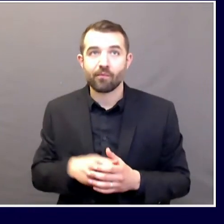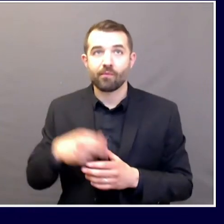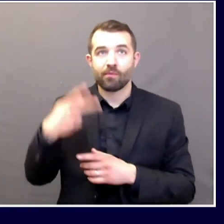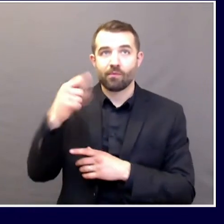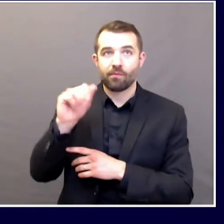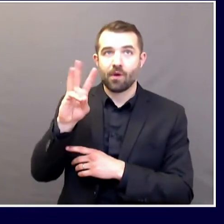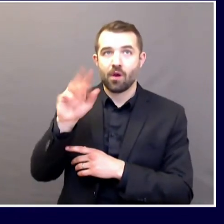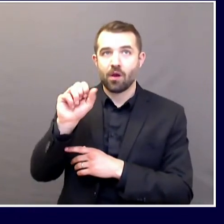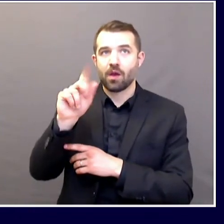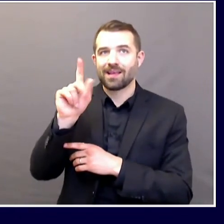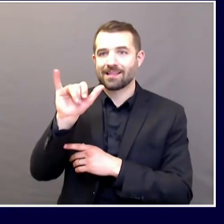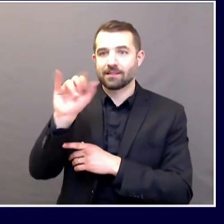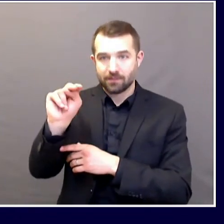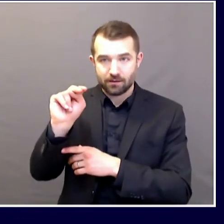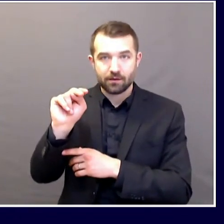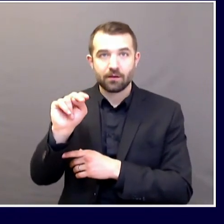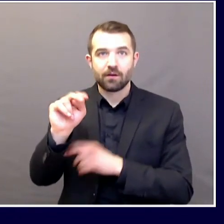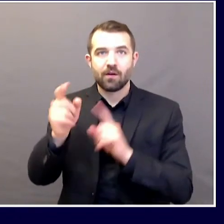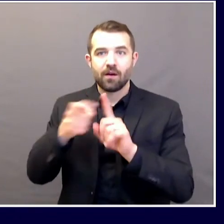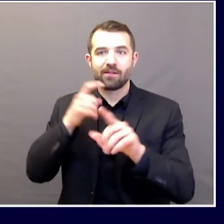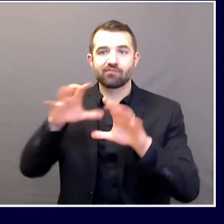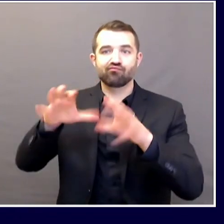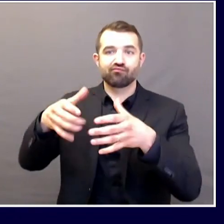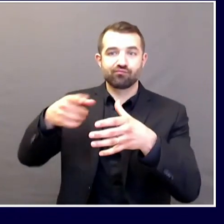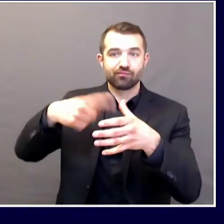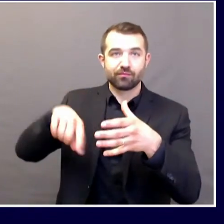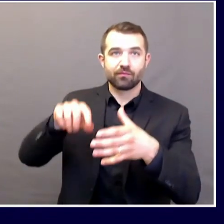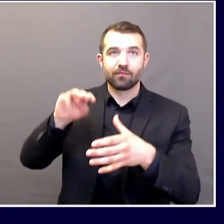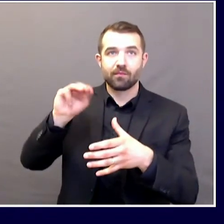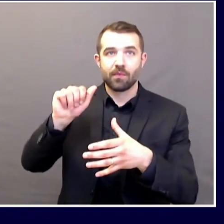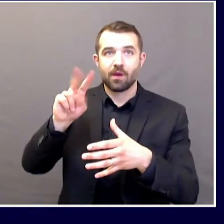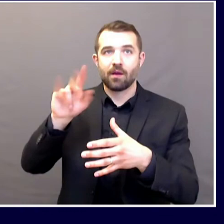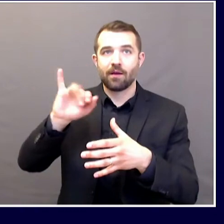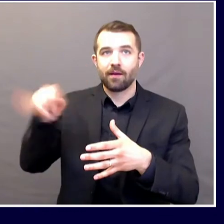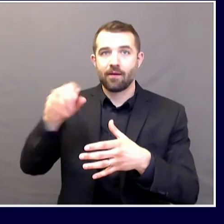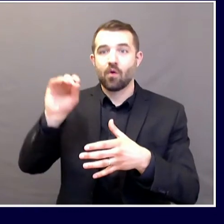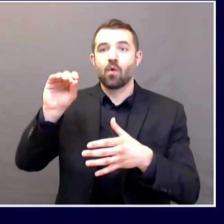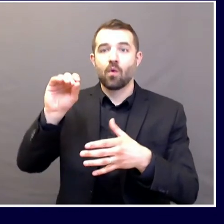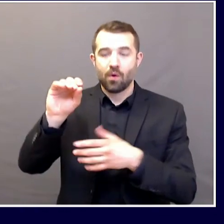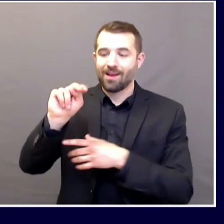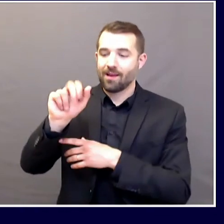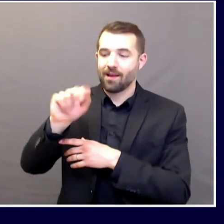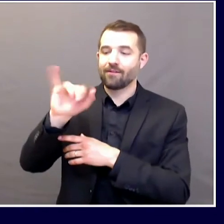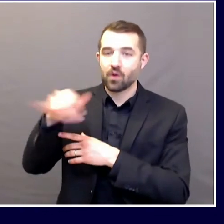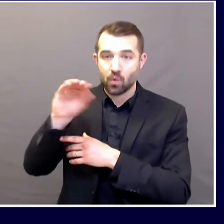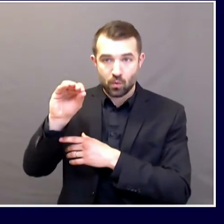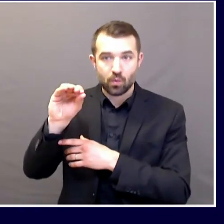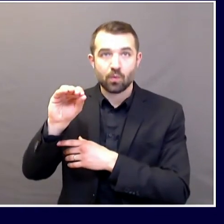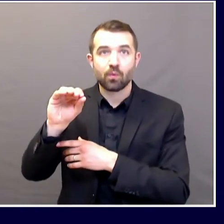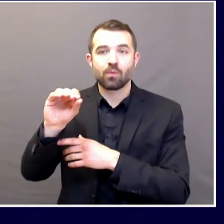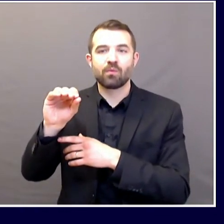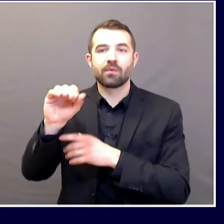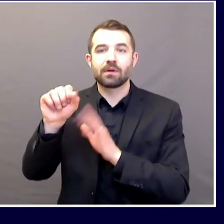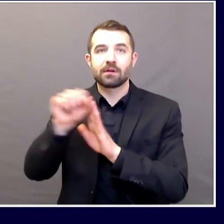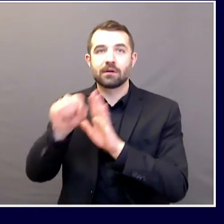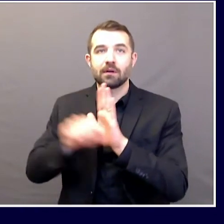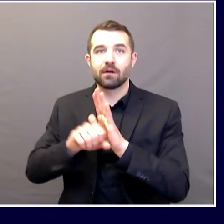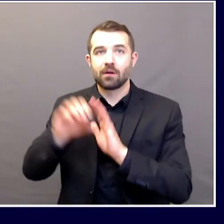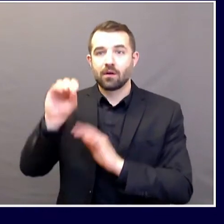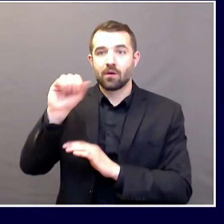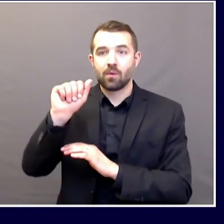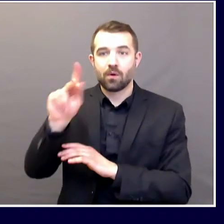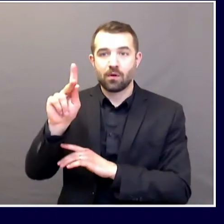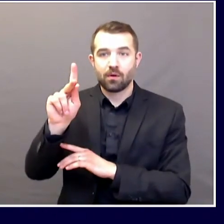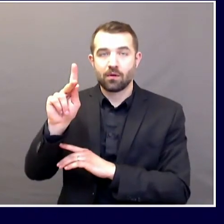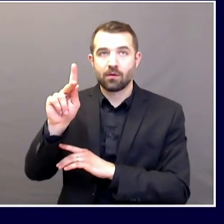Navajo Nation, and he described the process that they've been undertaking in Oklahoma on in their community,